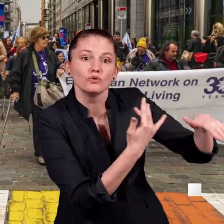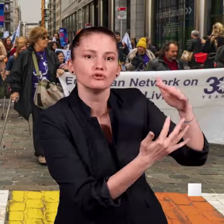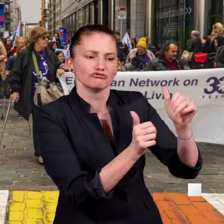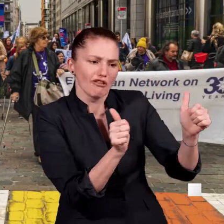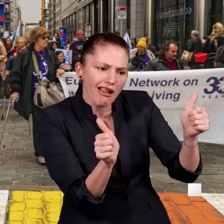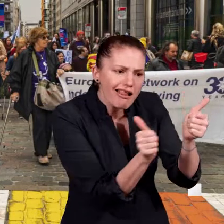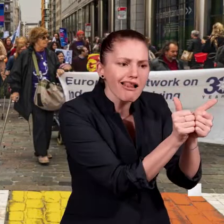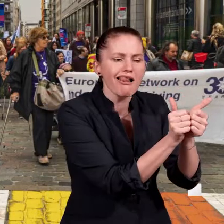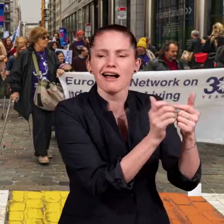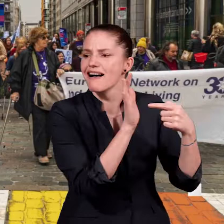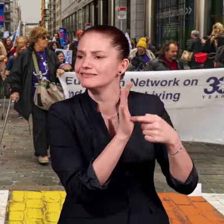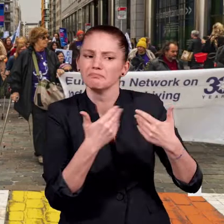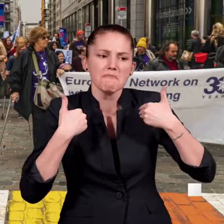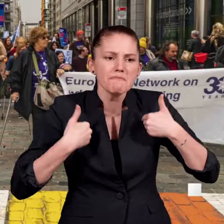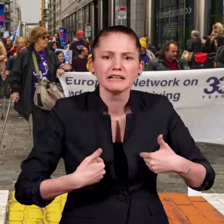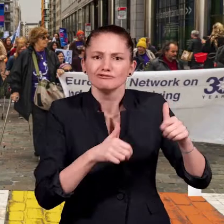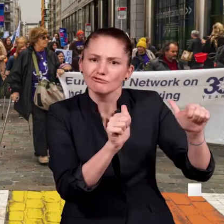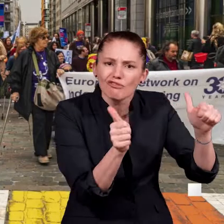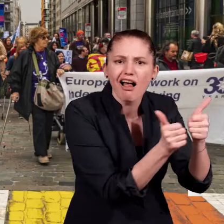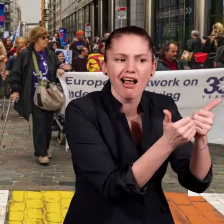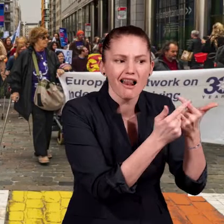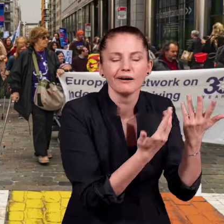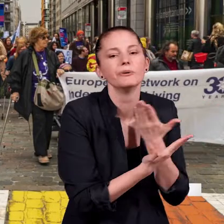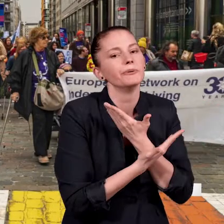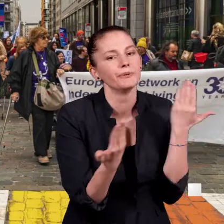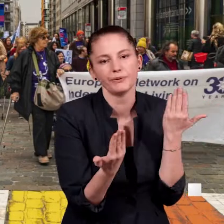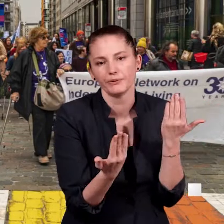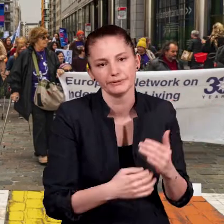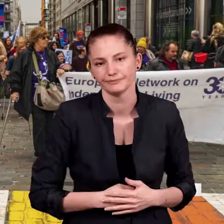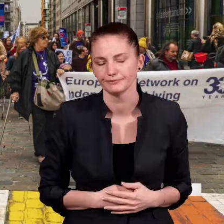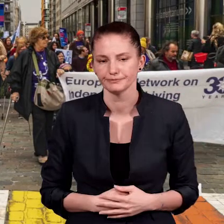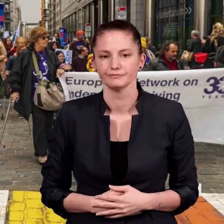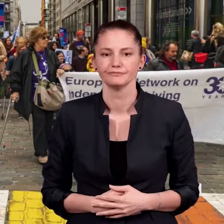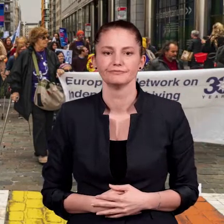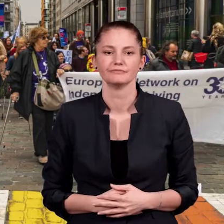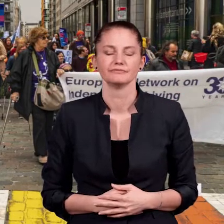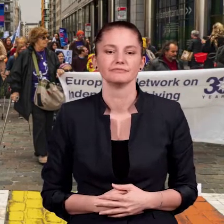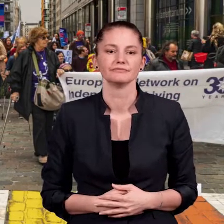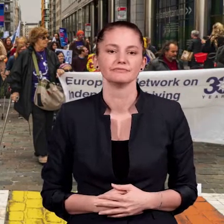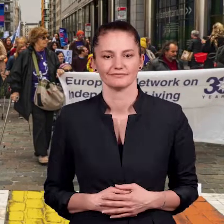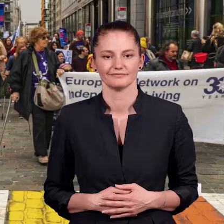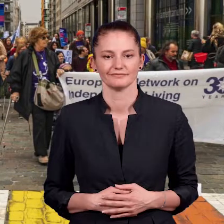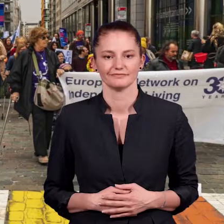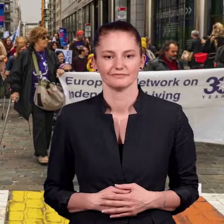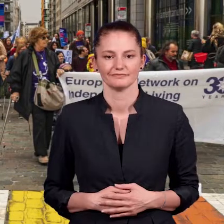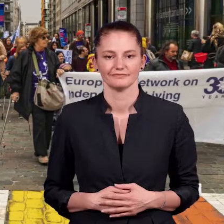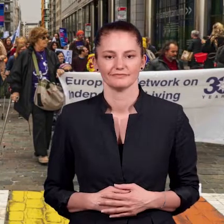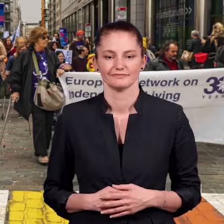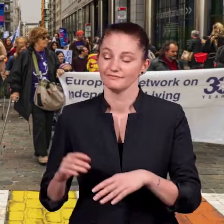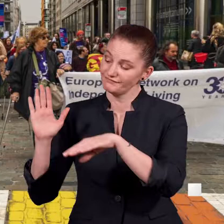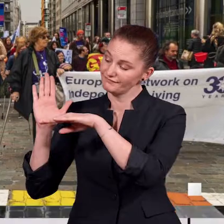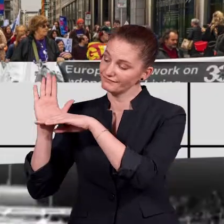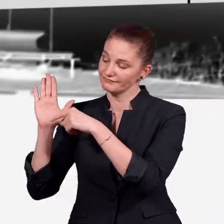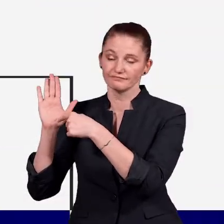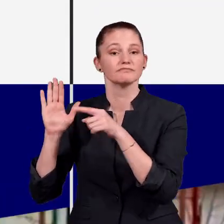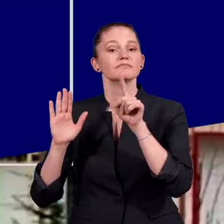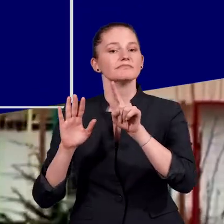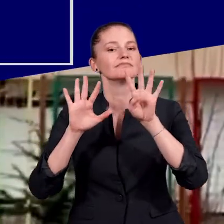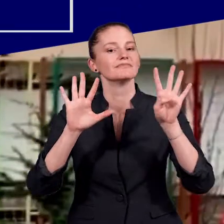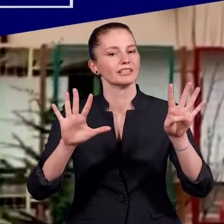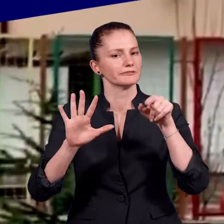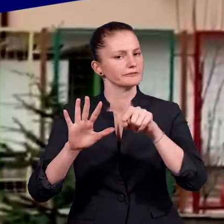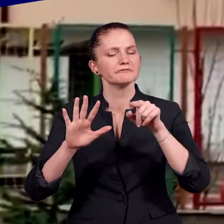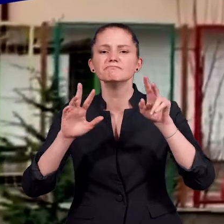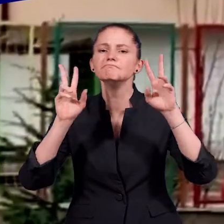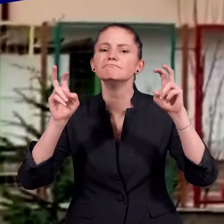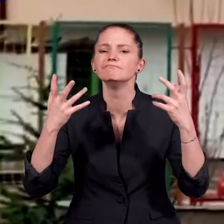such coordination with regard to social assistance benefits under which personal assistance falls.